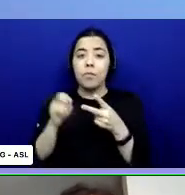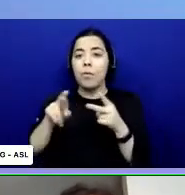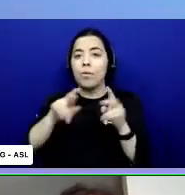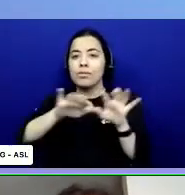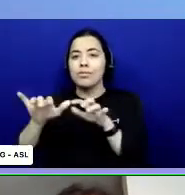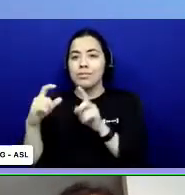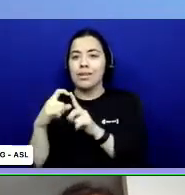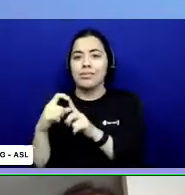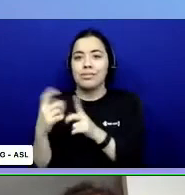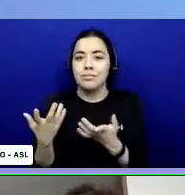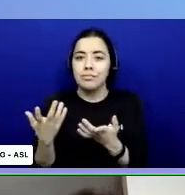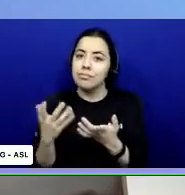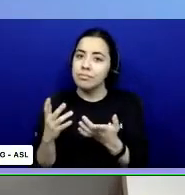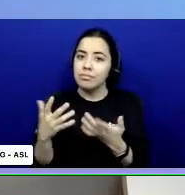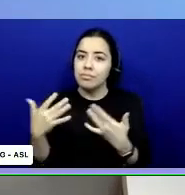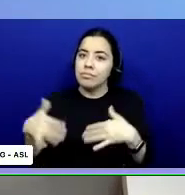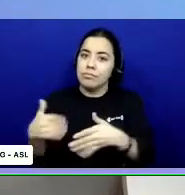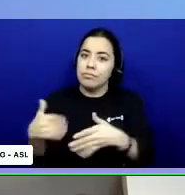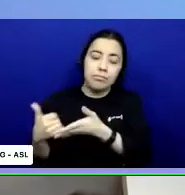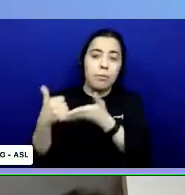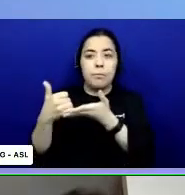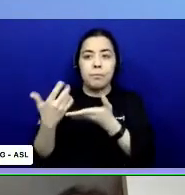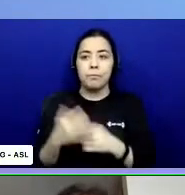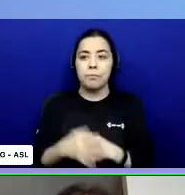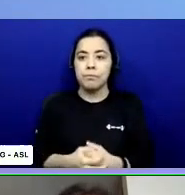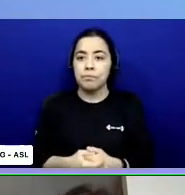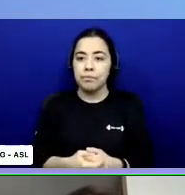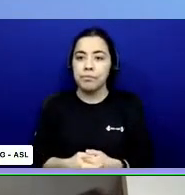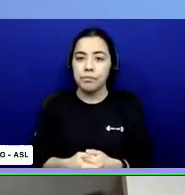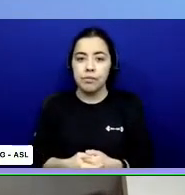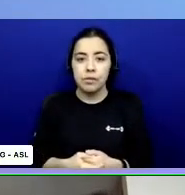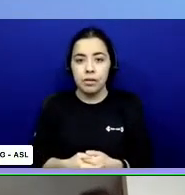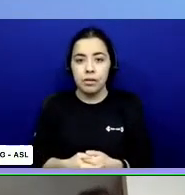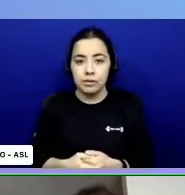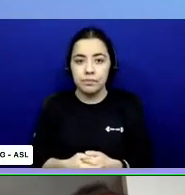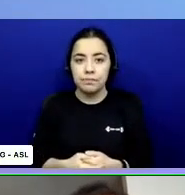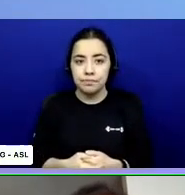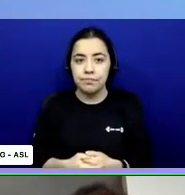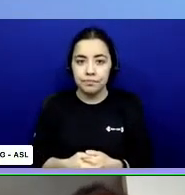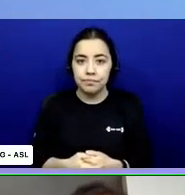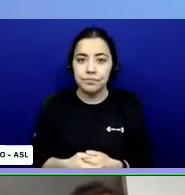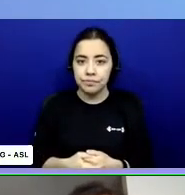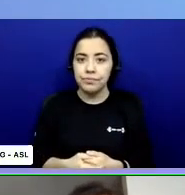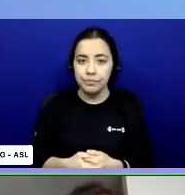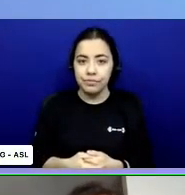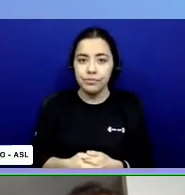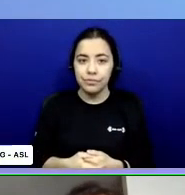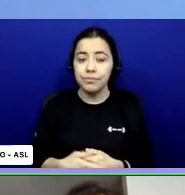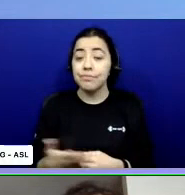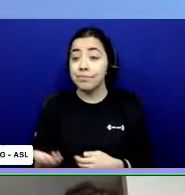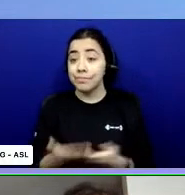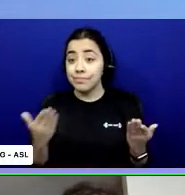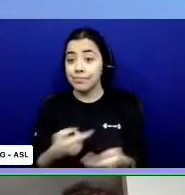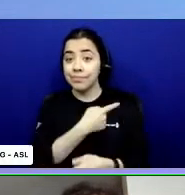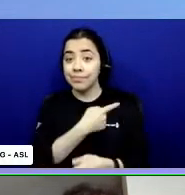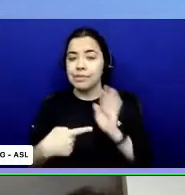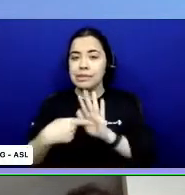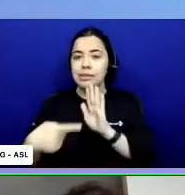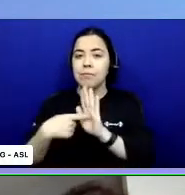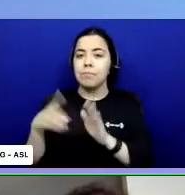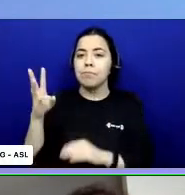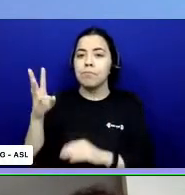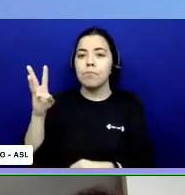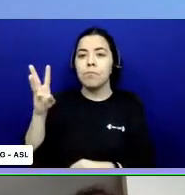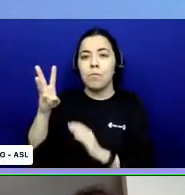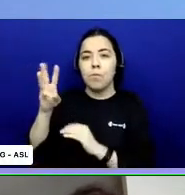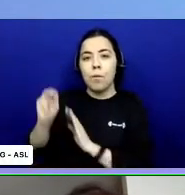And so this can be very powerful. And then looking here, we have an example of the Walmart homepage. And again, I just want to